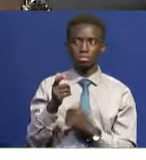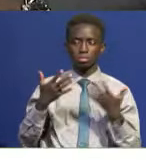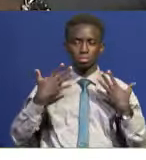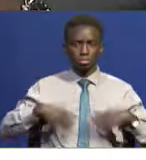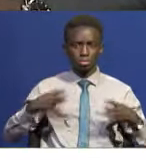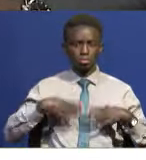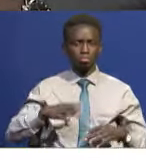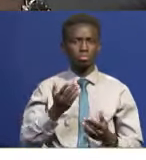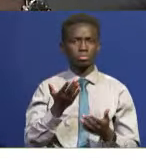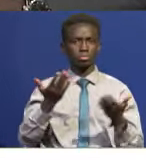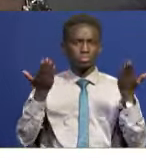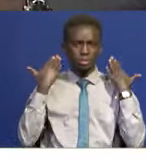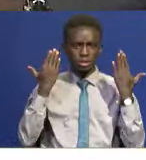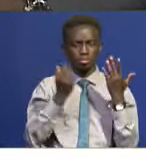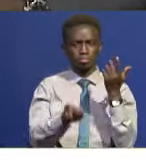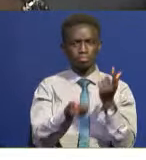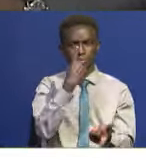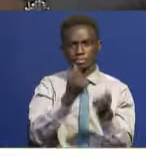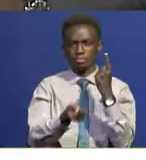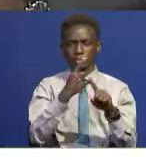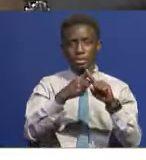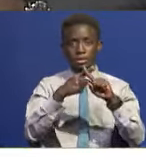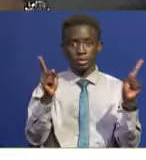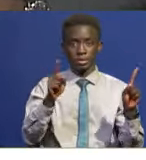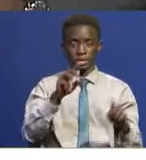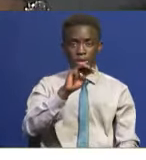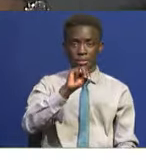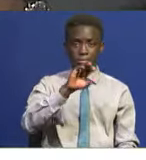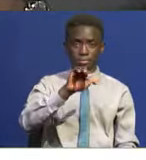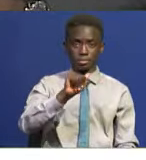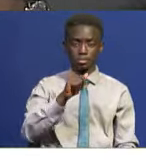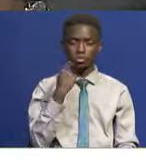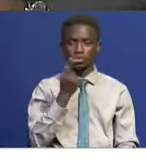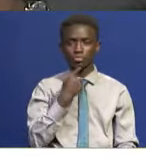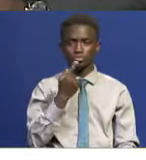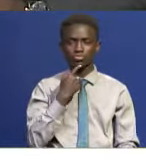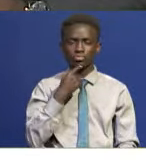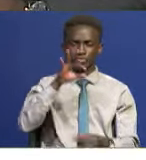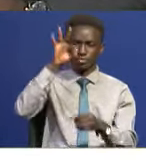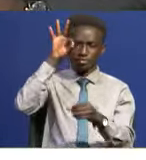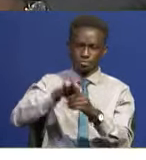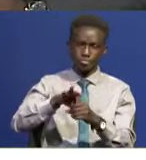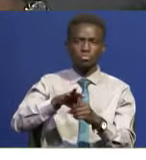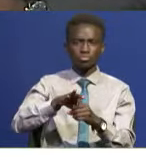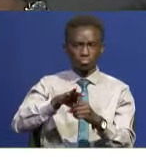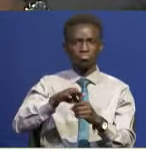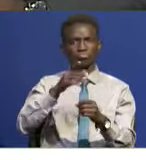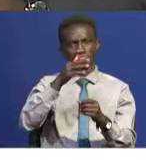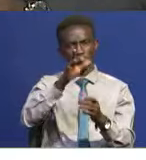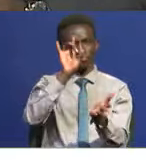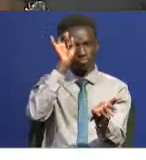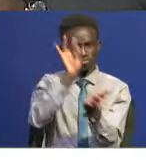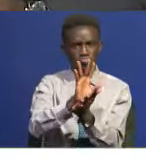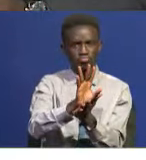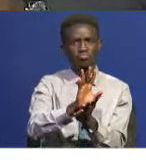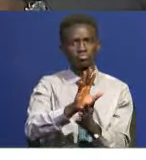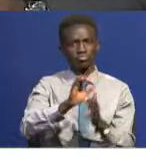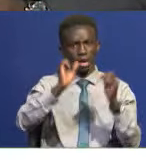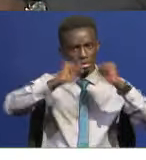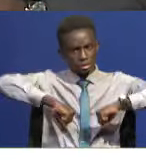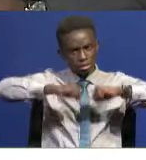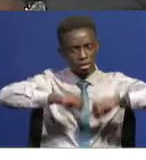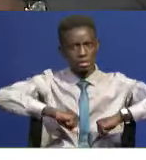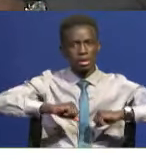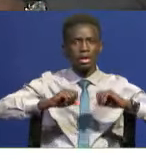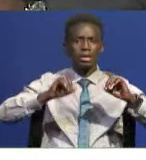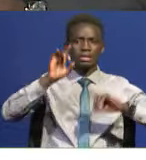Meru County. Whereas MCAs who voted for her impeachment broke out in song and dance, some of the residents appeared to support